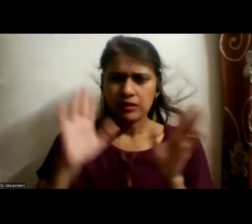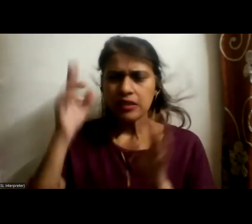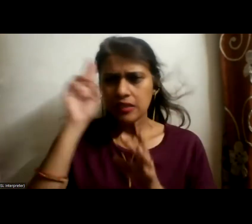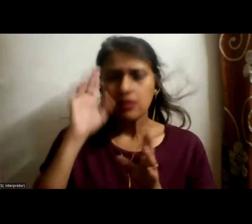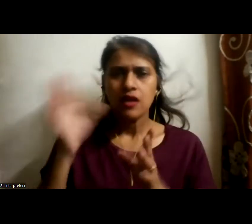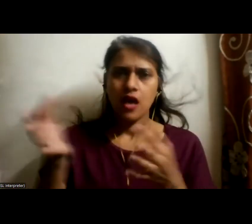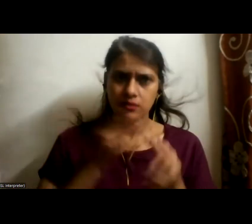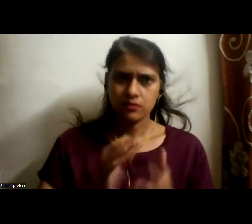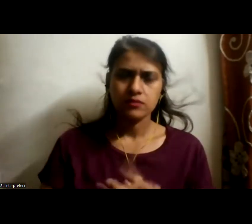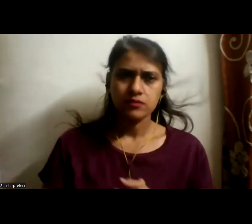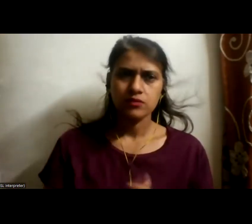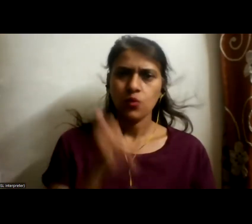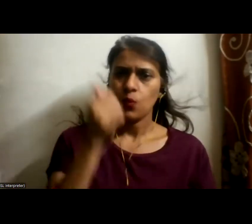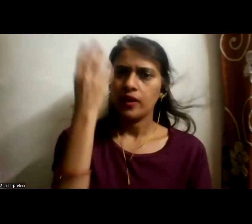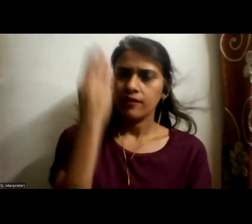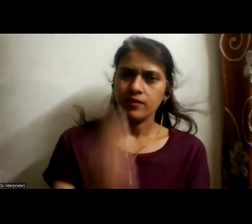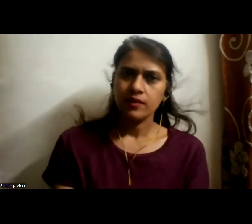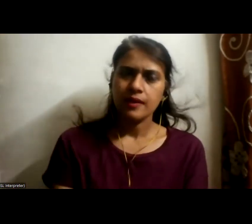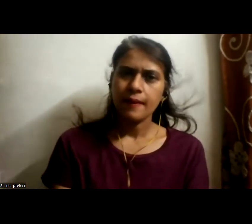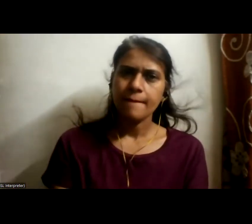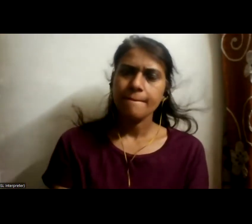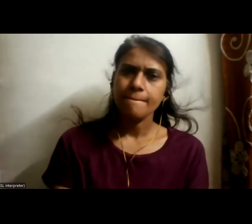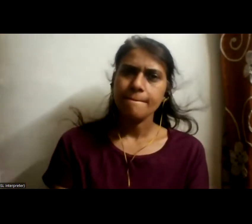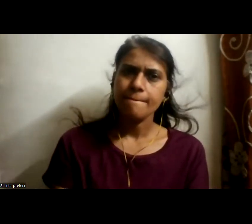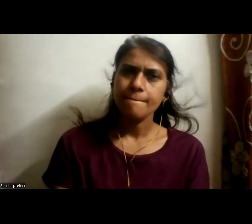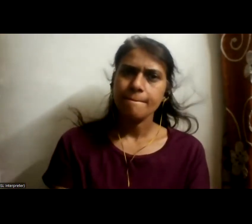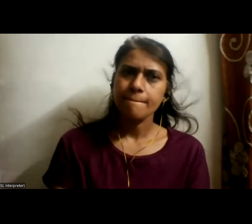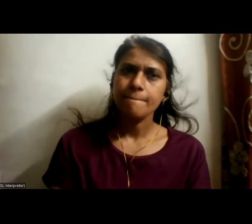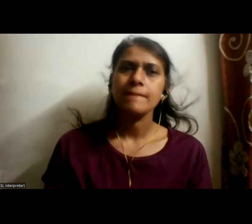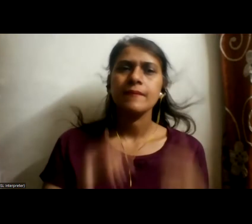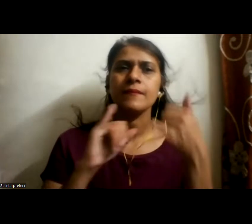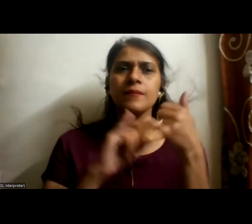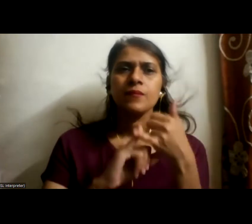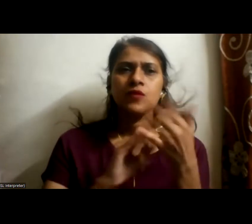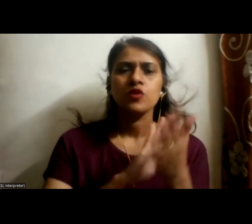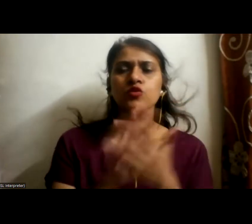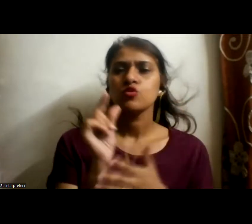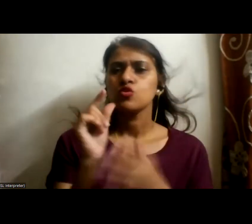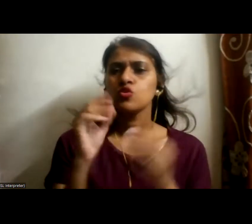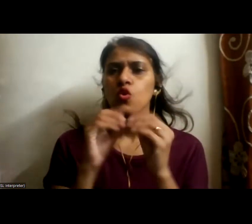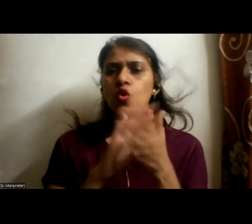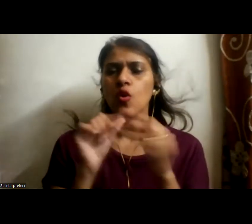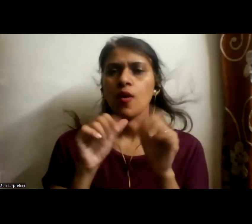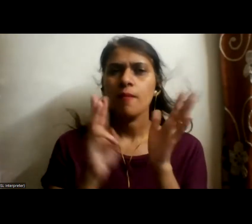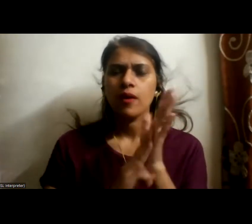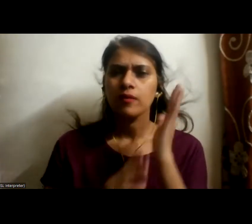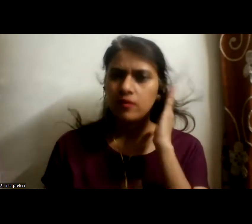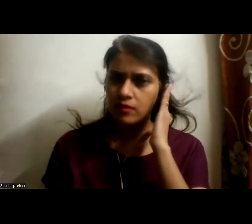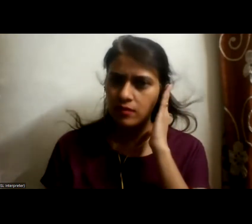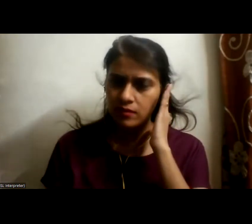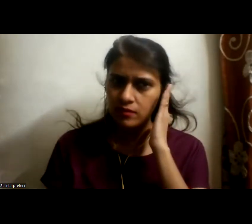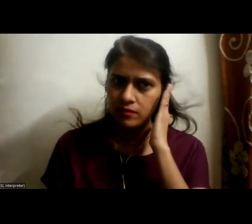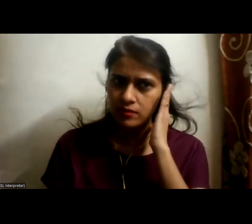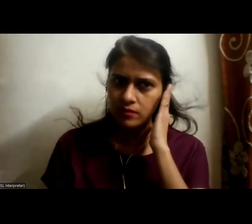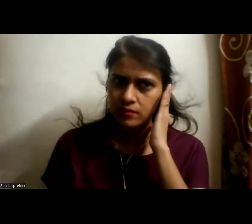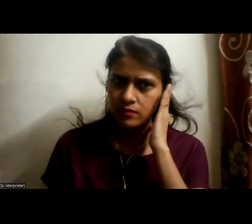Good evening. Shubham this side. Yes, Shubham. Sir, my semester exams are scheduled from.